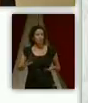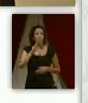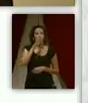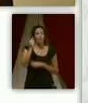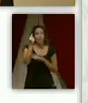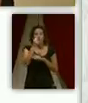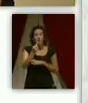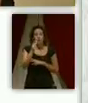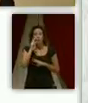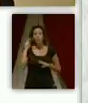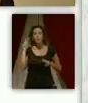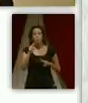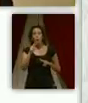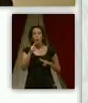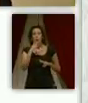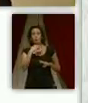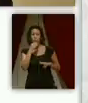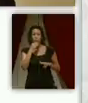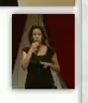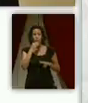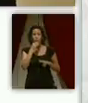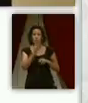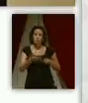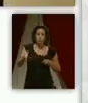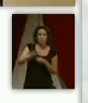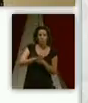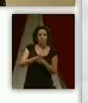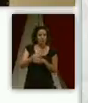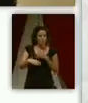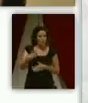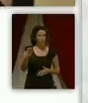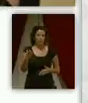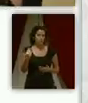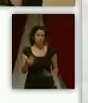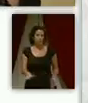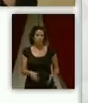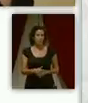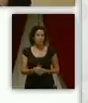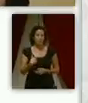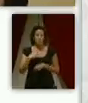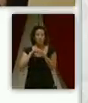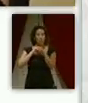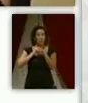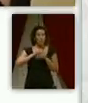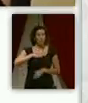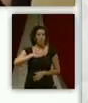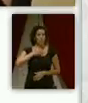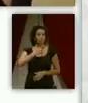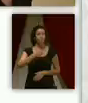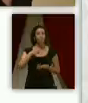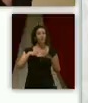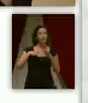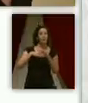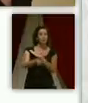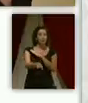now? Why did you forget about them? Is design more important than accessibility? That's not a very good starting point.